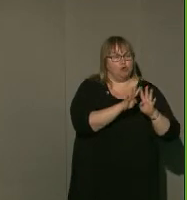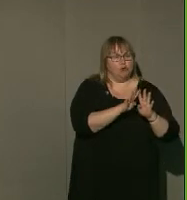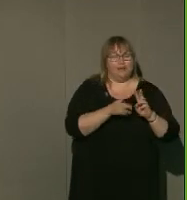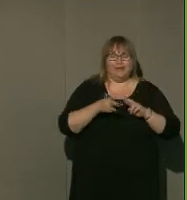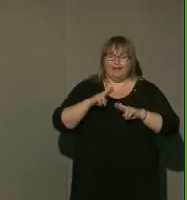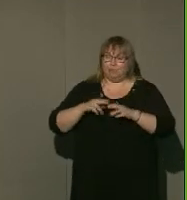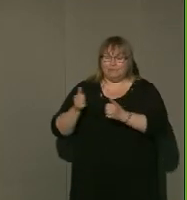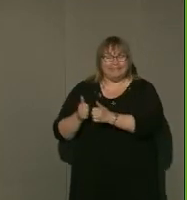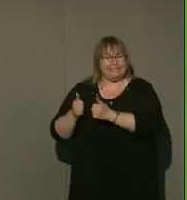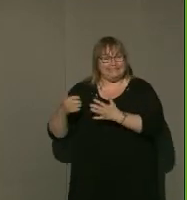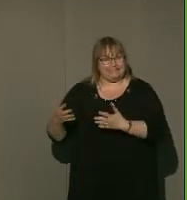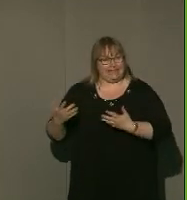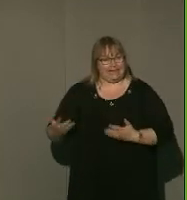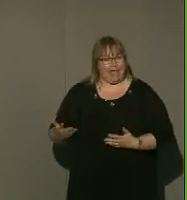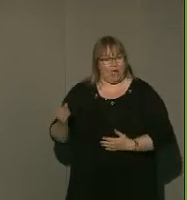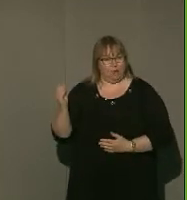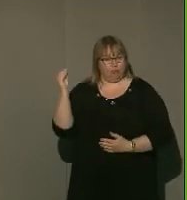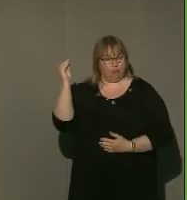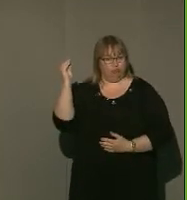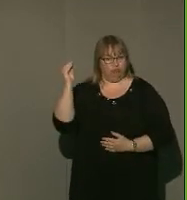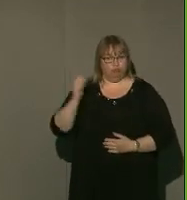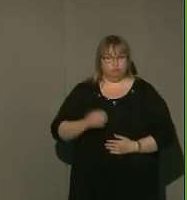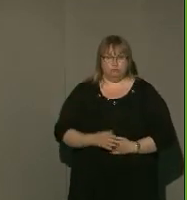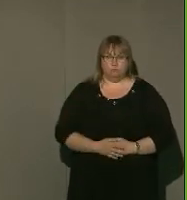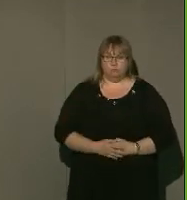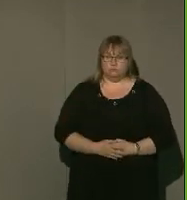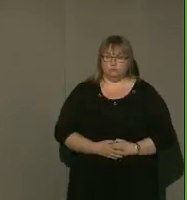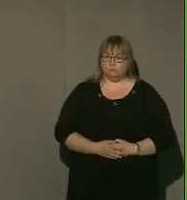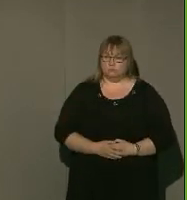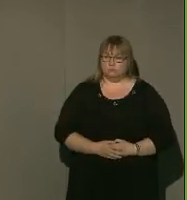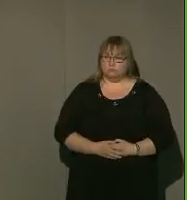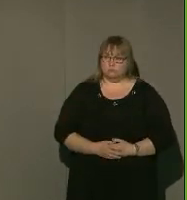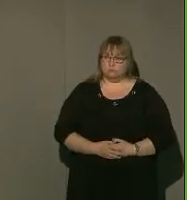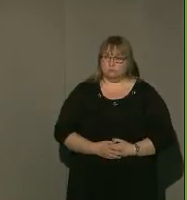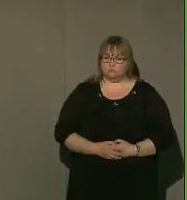are against the enabling motion.